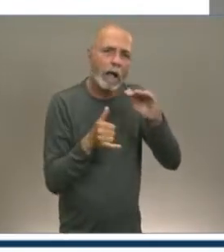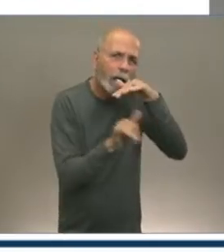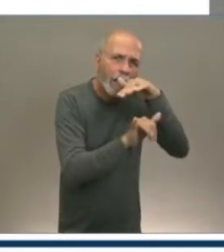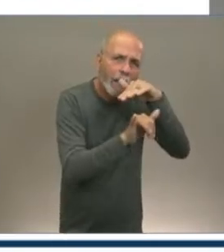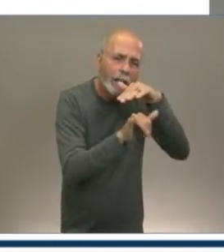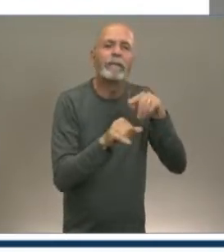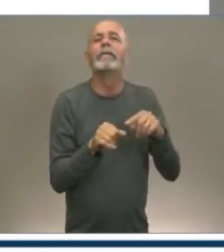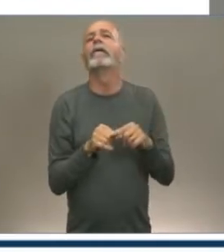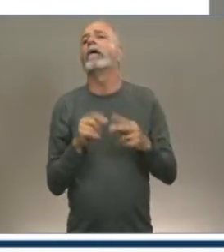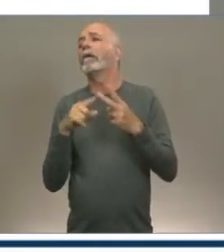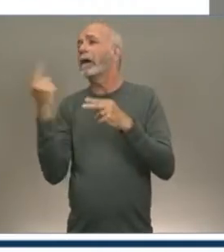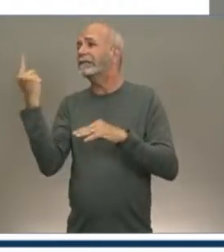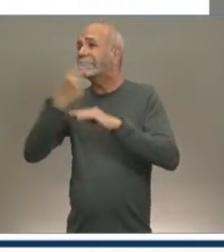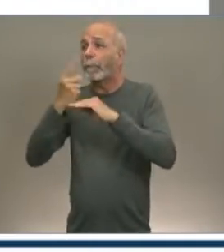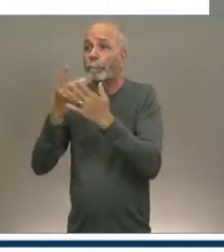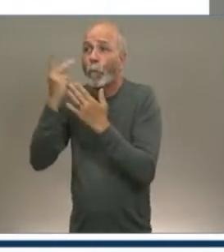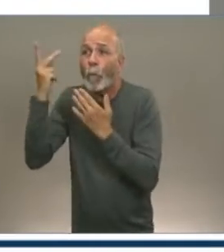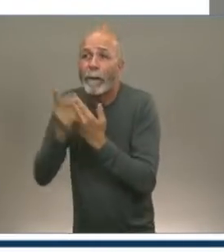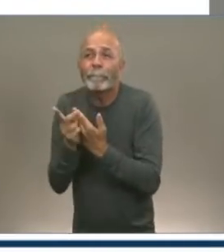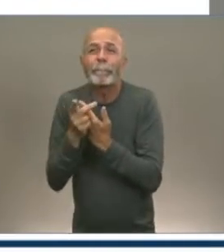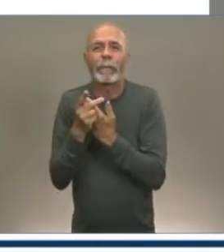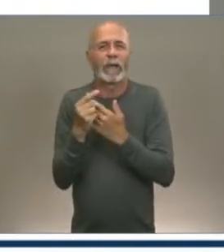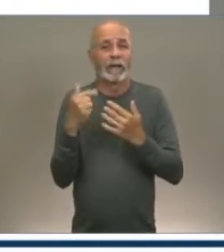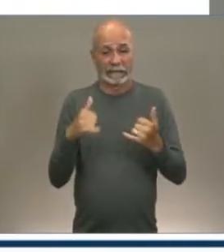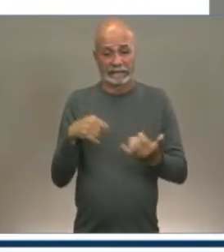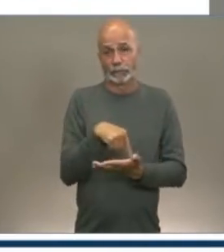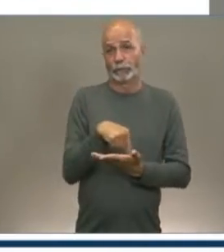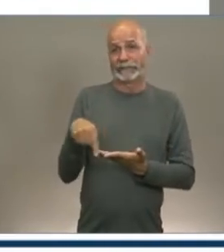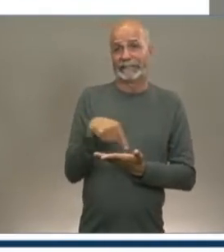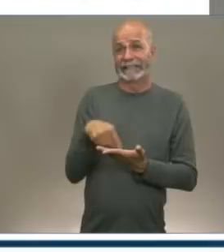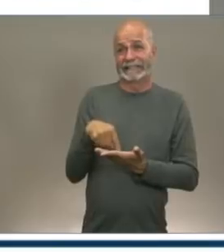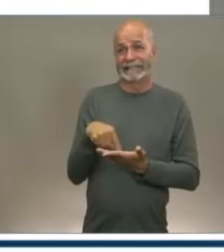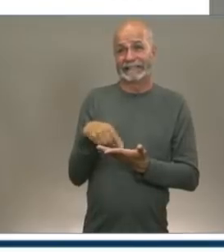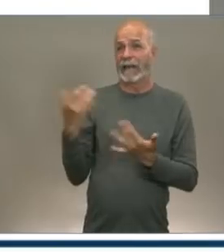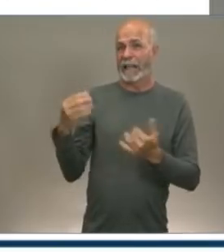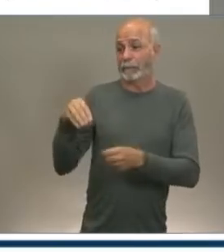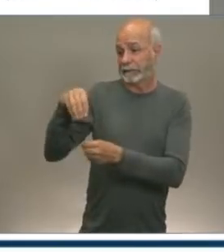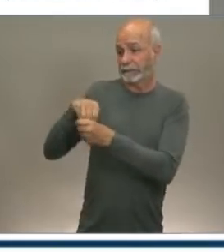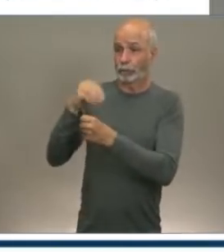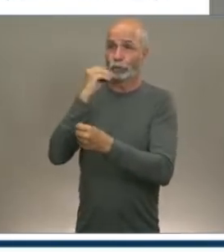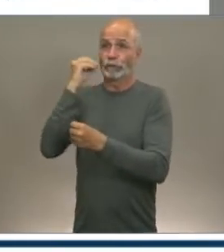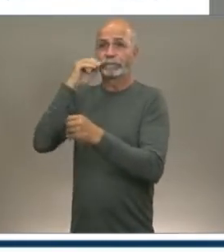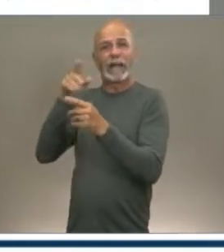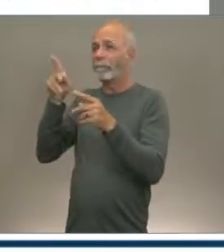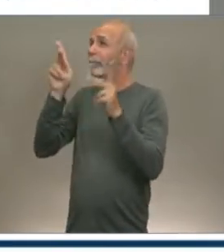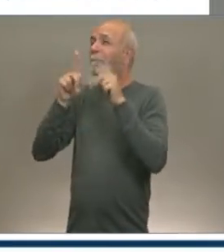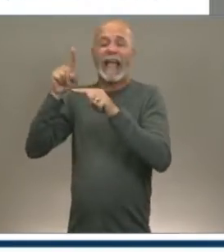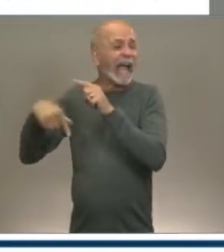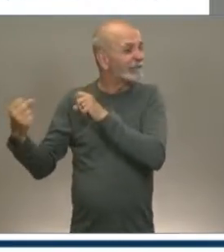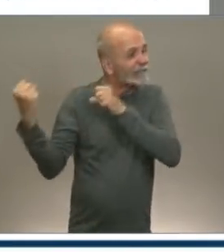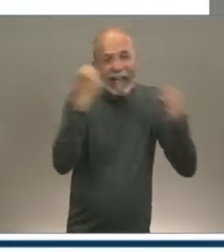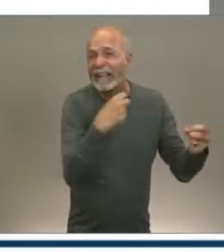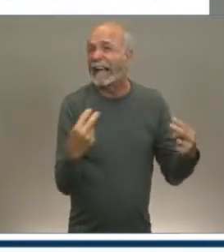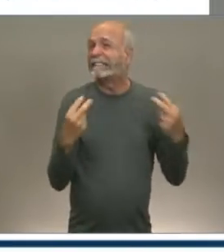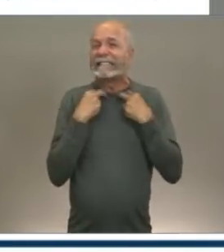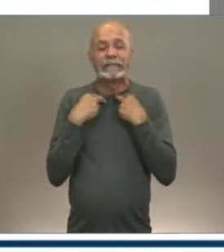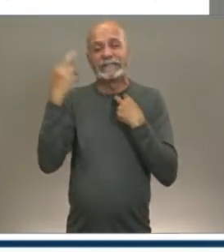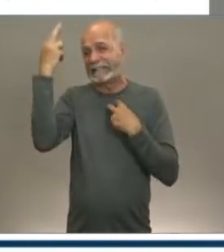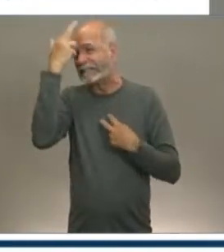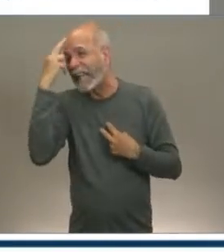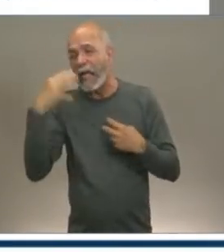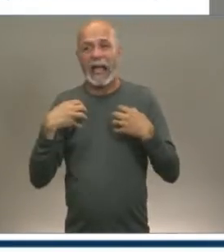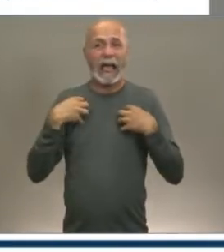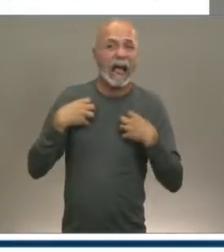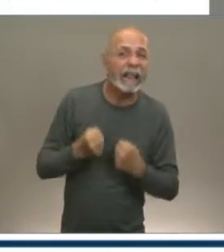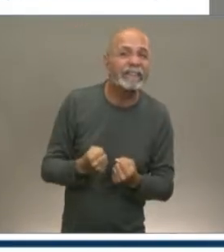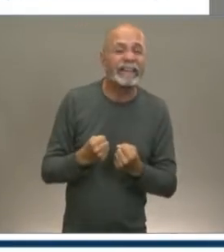week we launched a wider in-home vaccine program for people who cannot leave home for medical or other reasons.